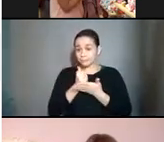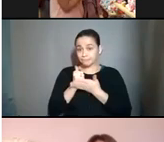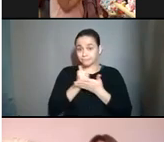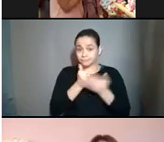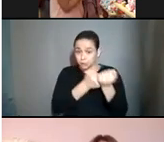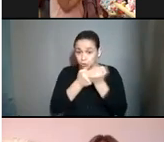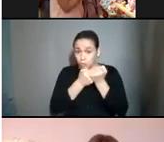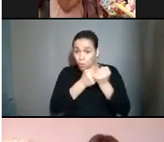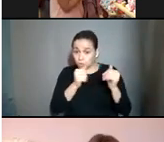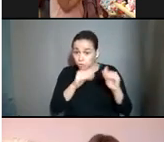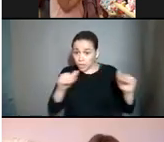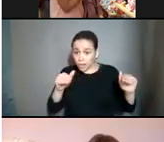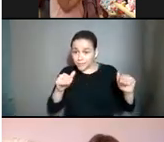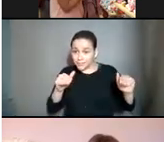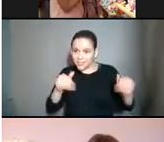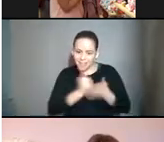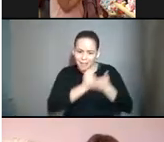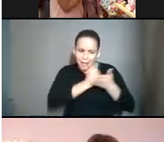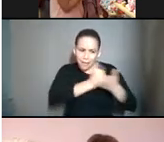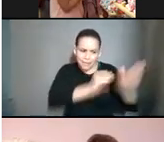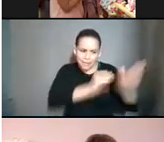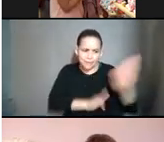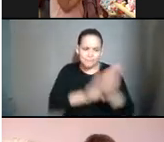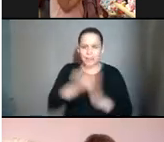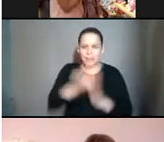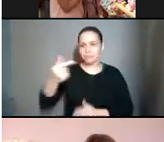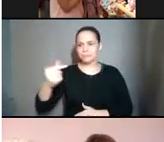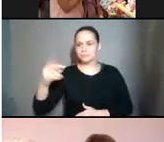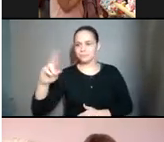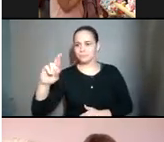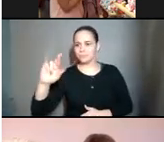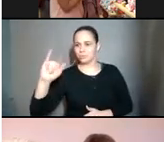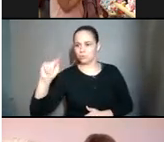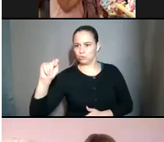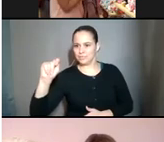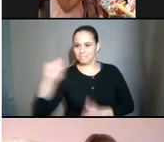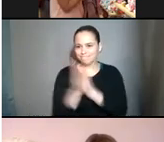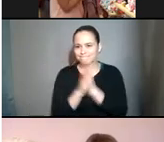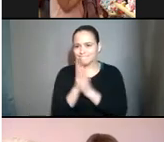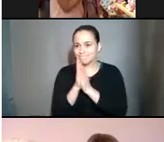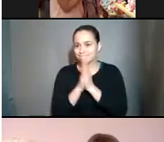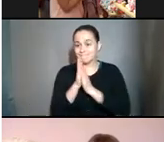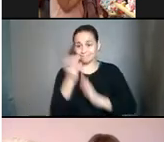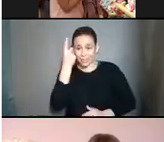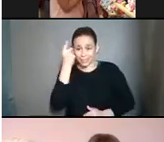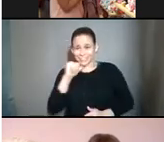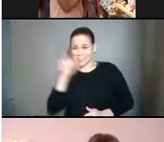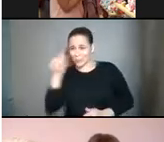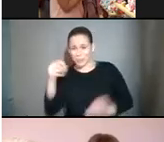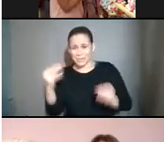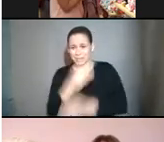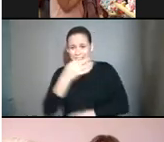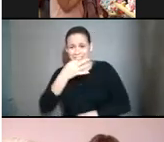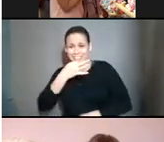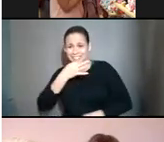helping them develop grit. And it doesn't take a mathematician to help them do that. Grit is